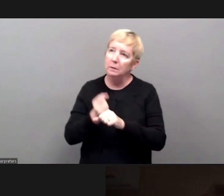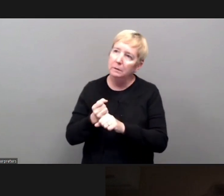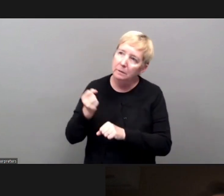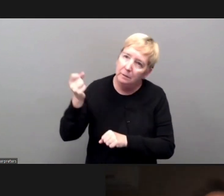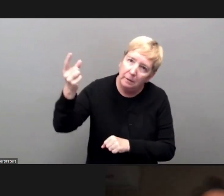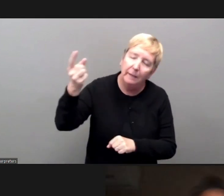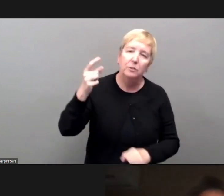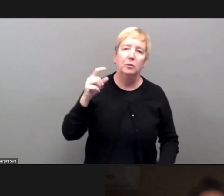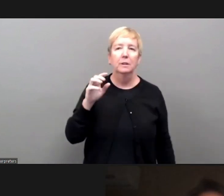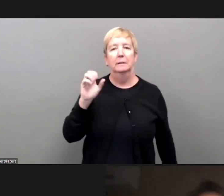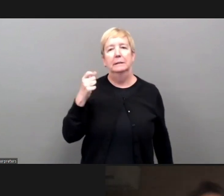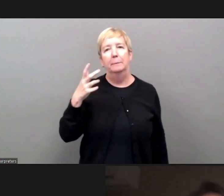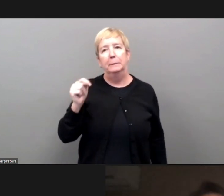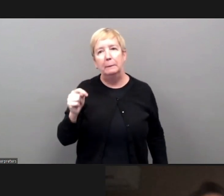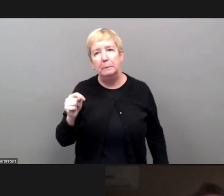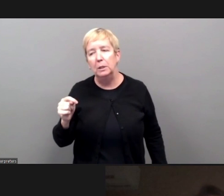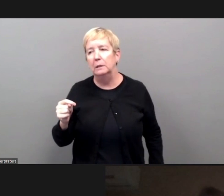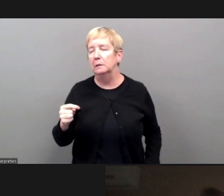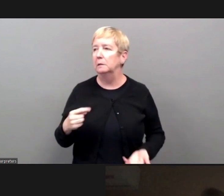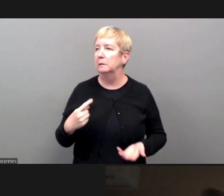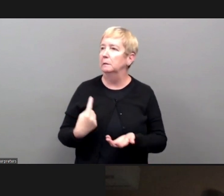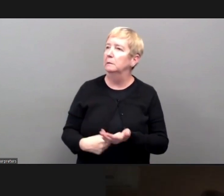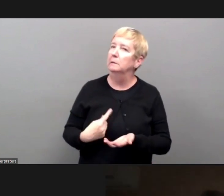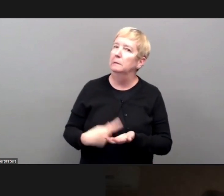with another,